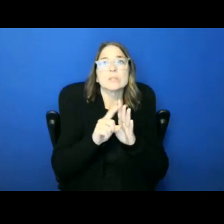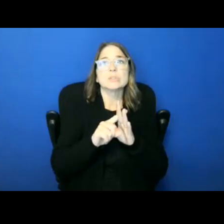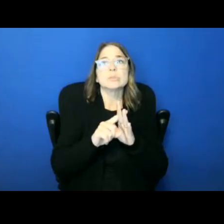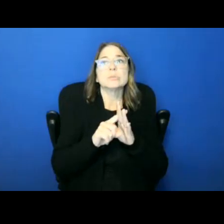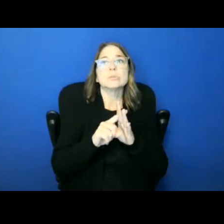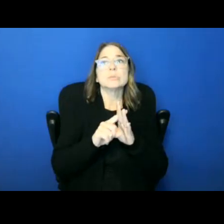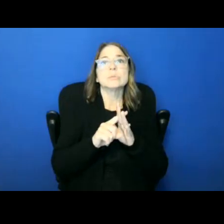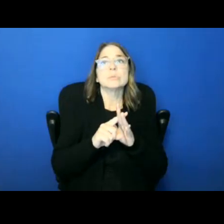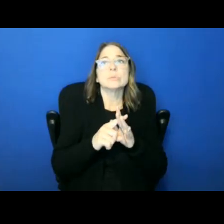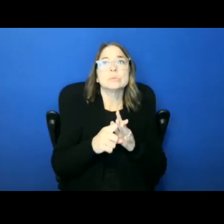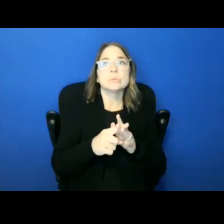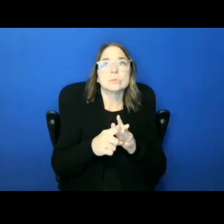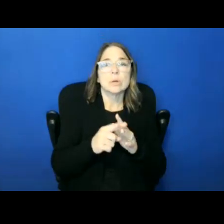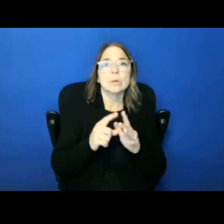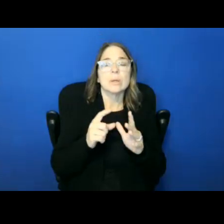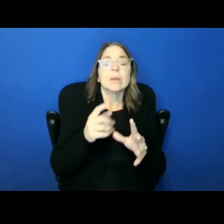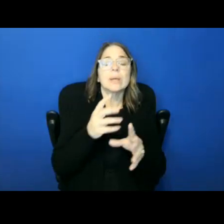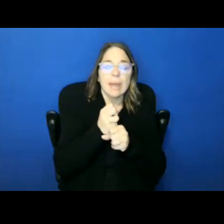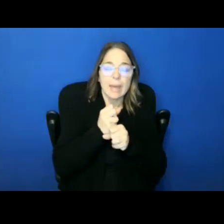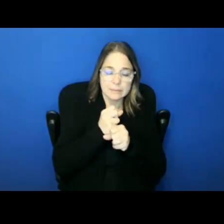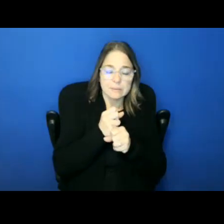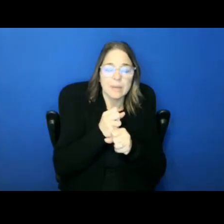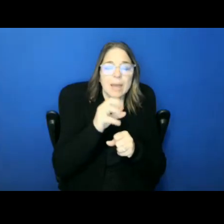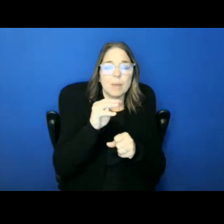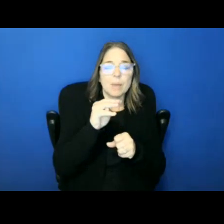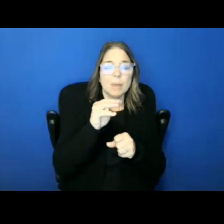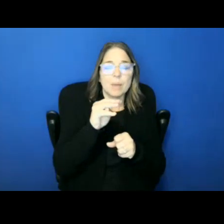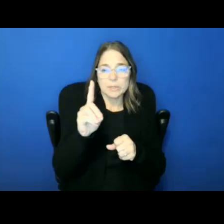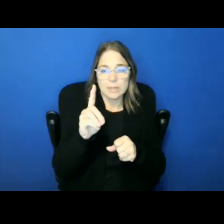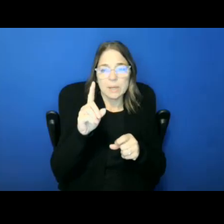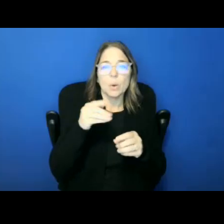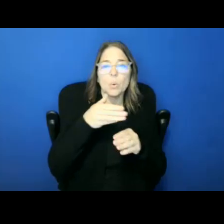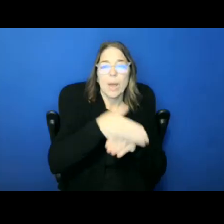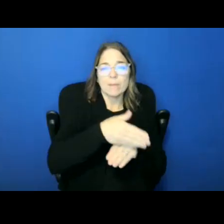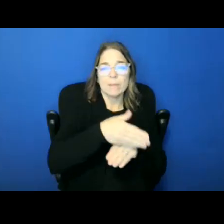at release for eligible individuals.